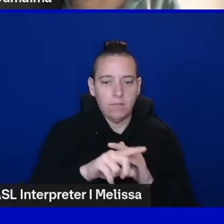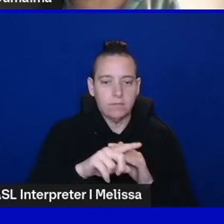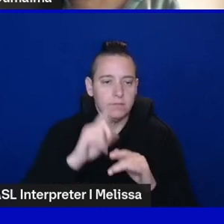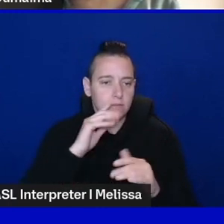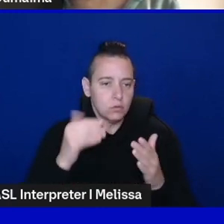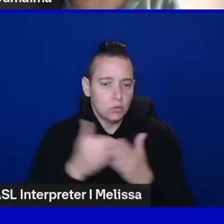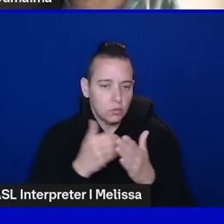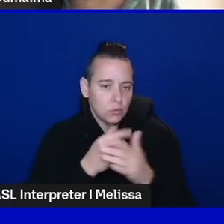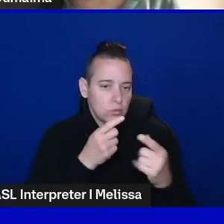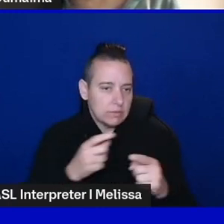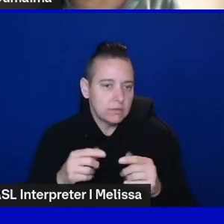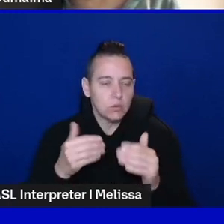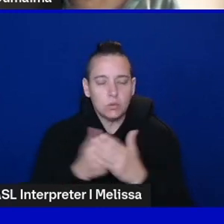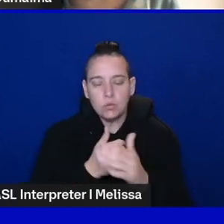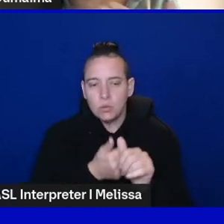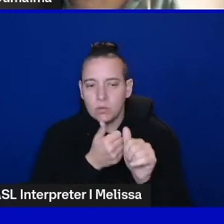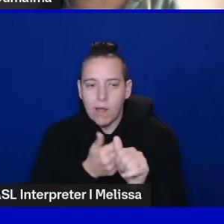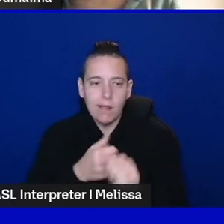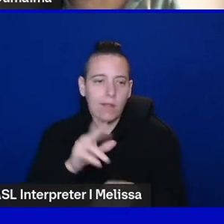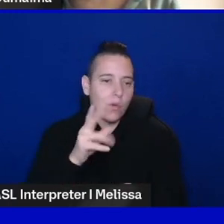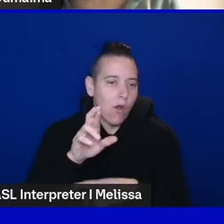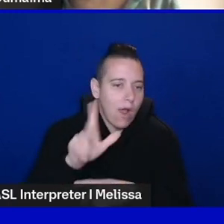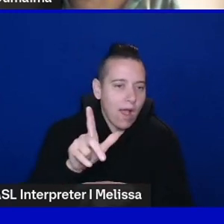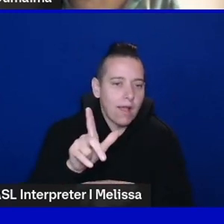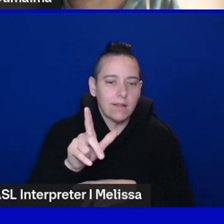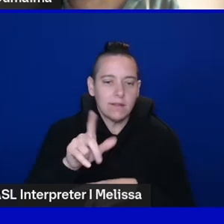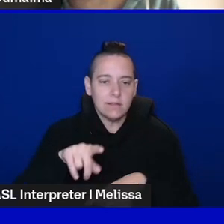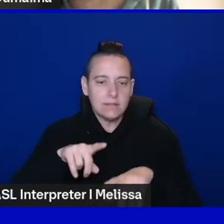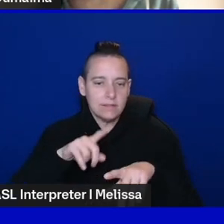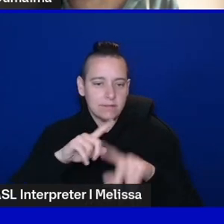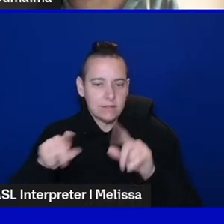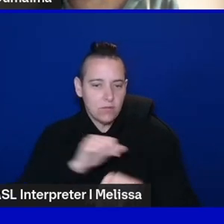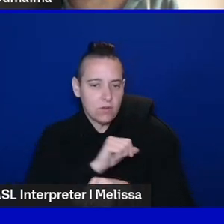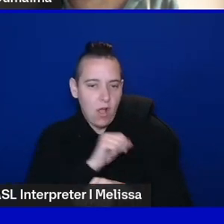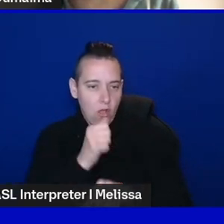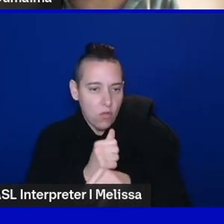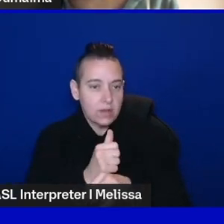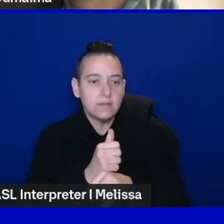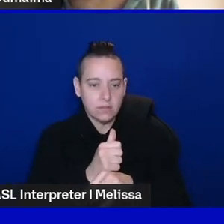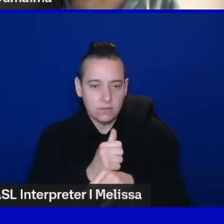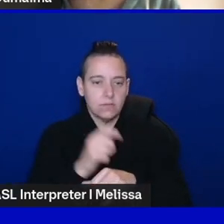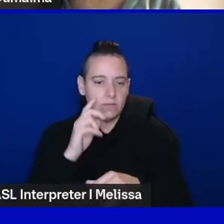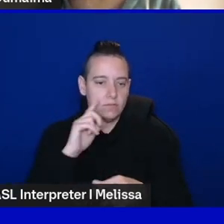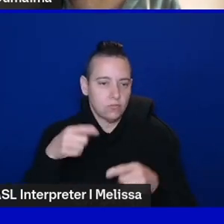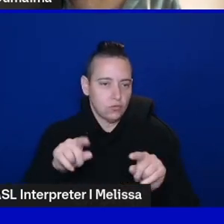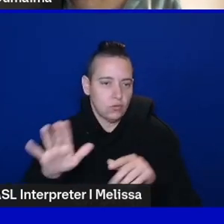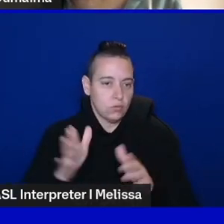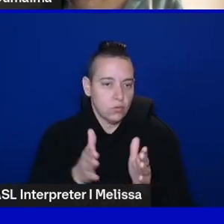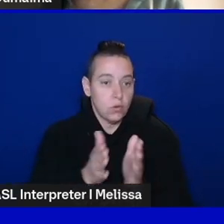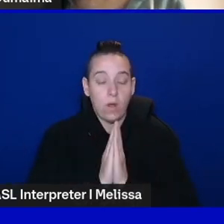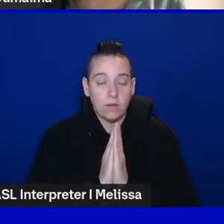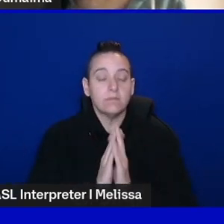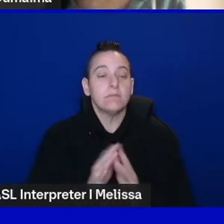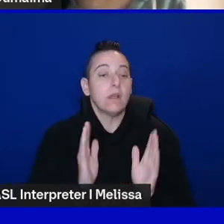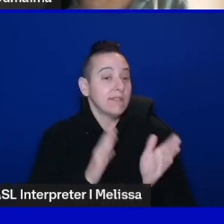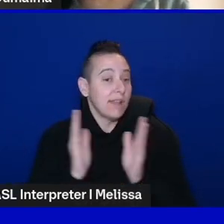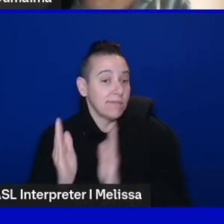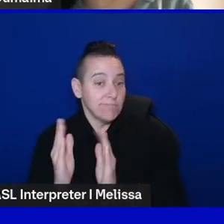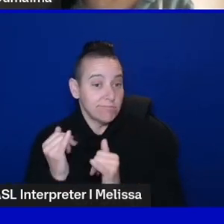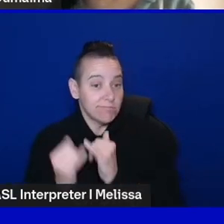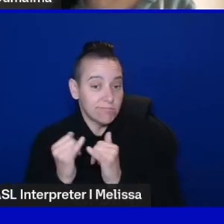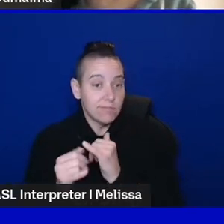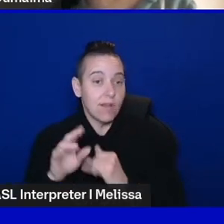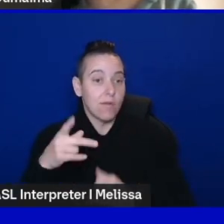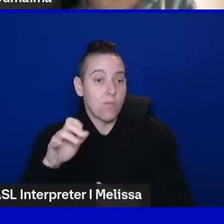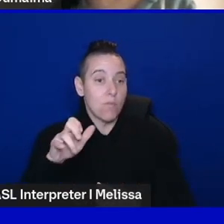with user guidelines, URL, method of authentication if defined during the request. And finally, the portal status is